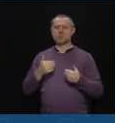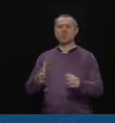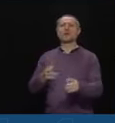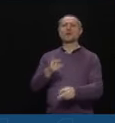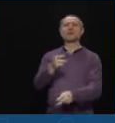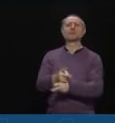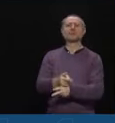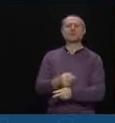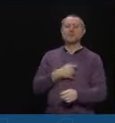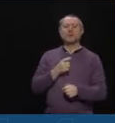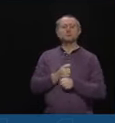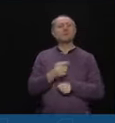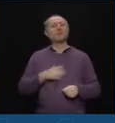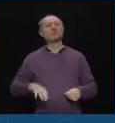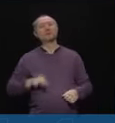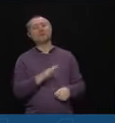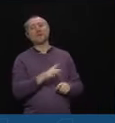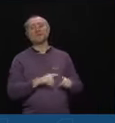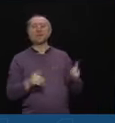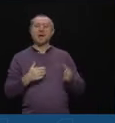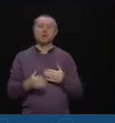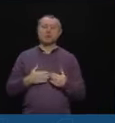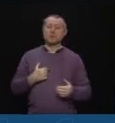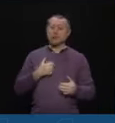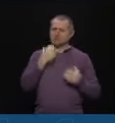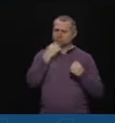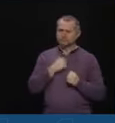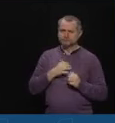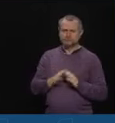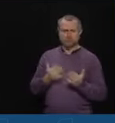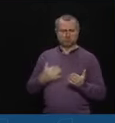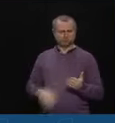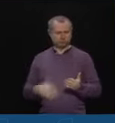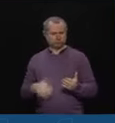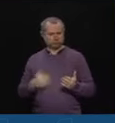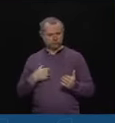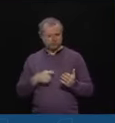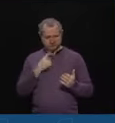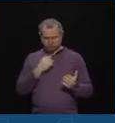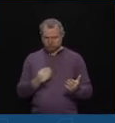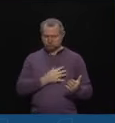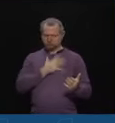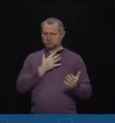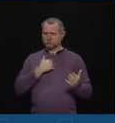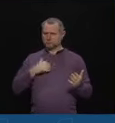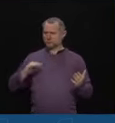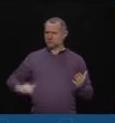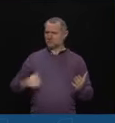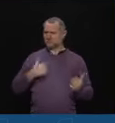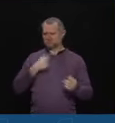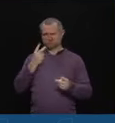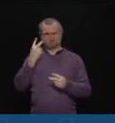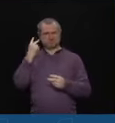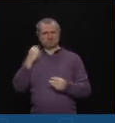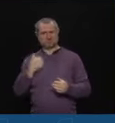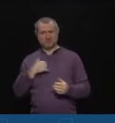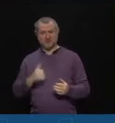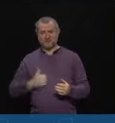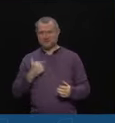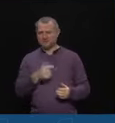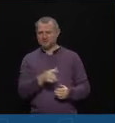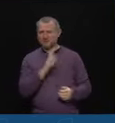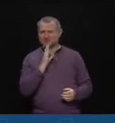my story, and I still think about how that inspired me as a child. And she didn't just stay in Maryland. She lived 50 years in